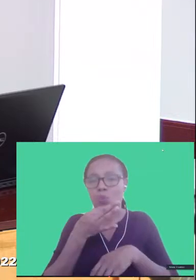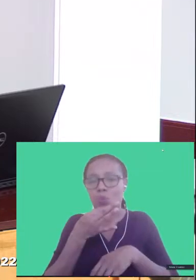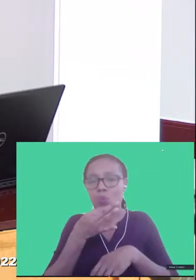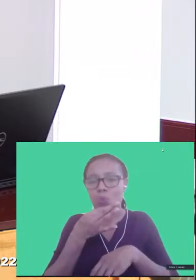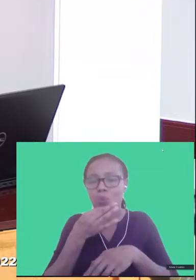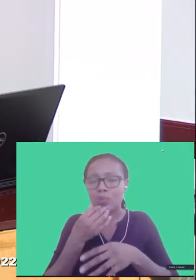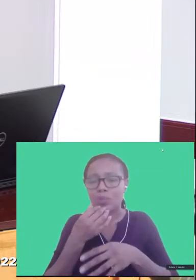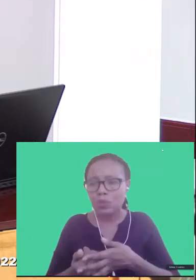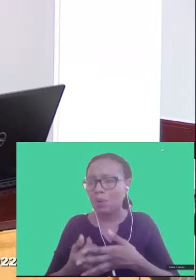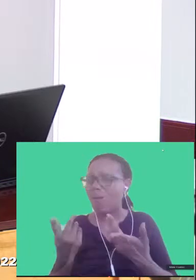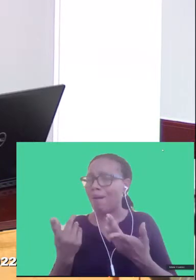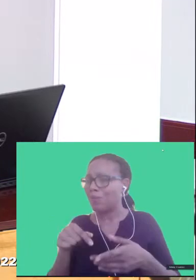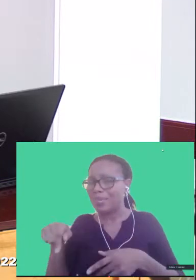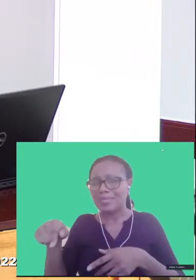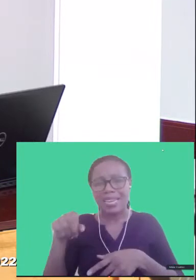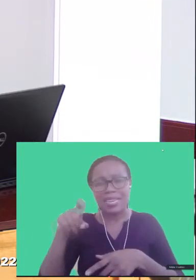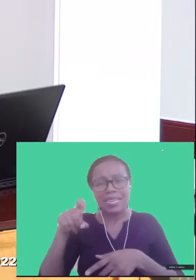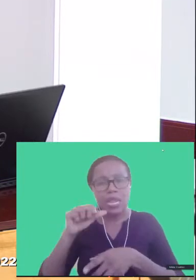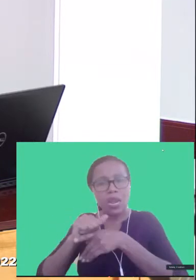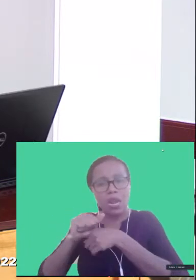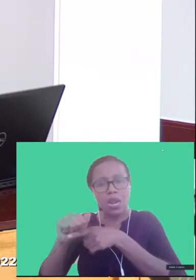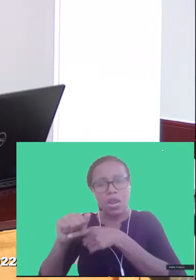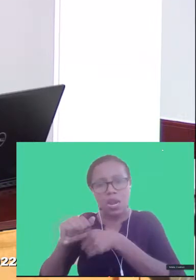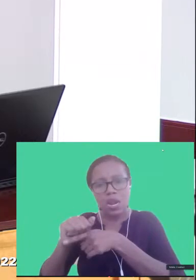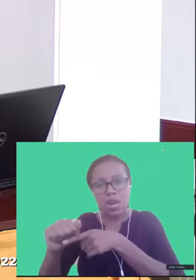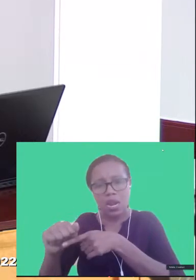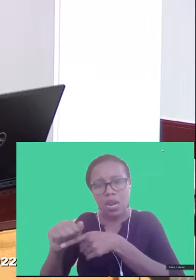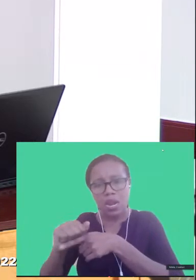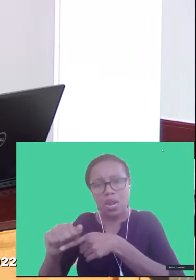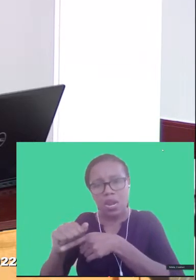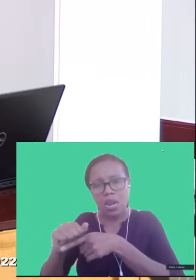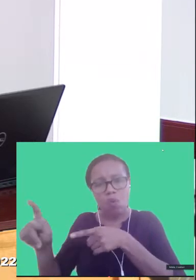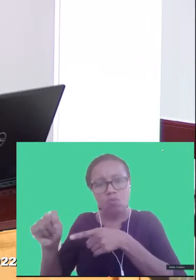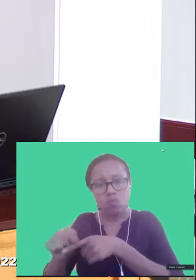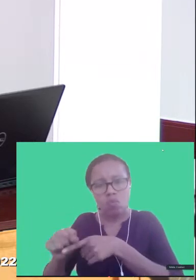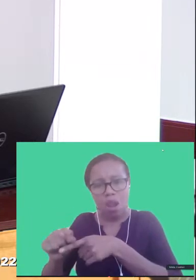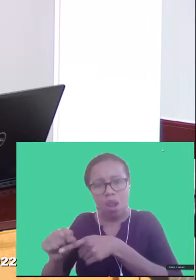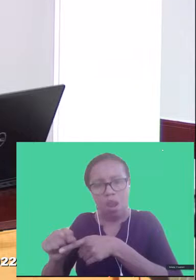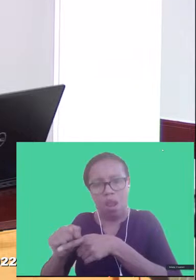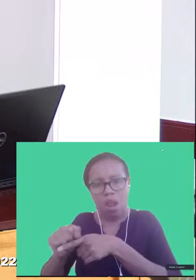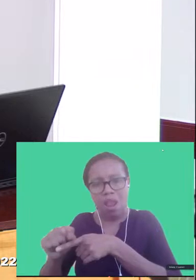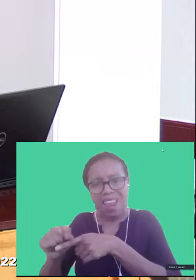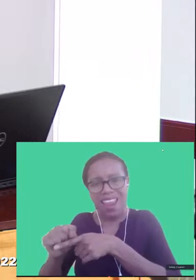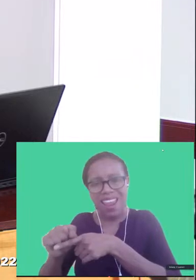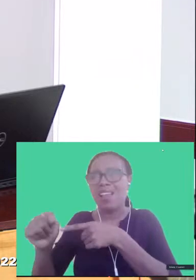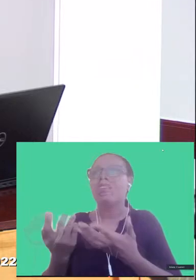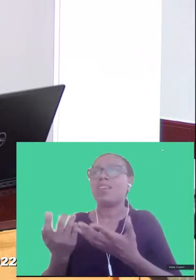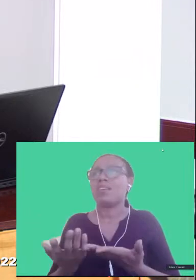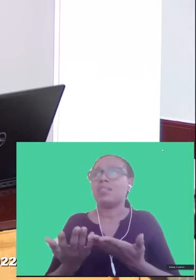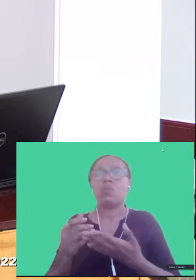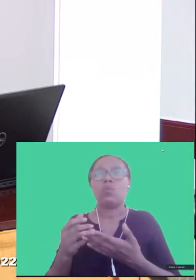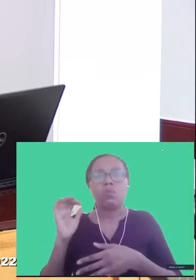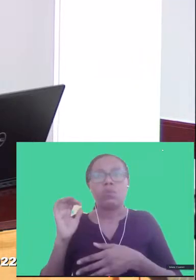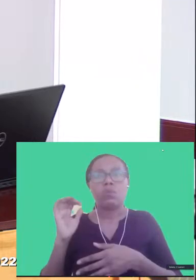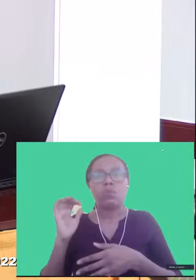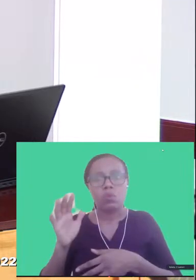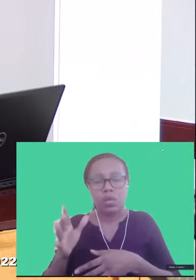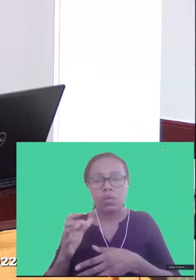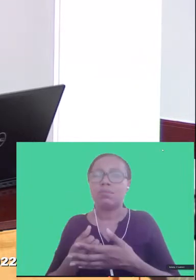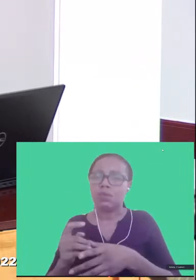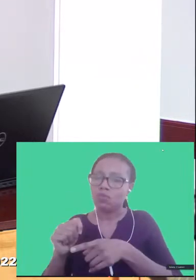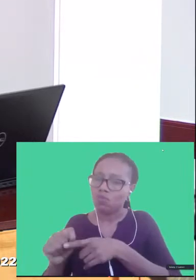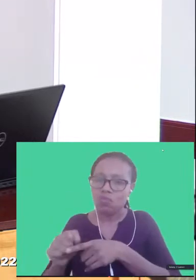expansive training program with respect to the various topics, and not just PV or wind, but